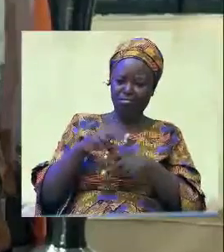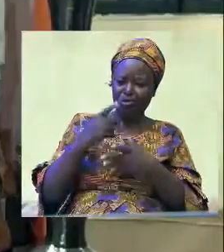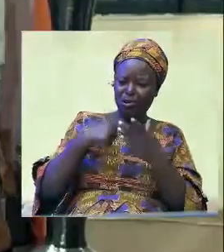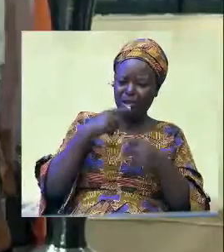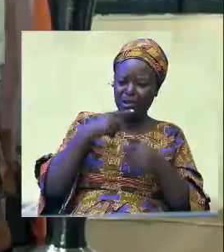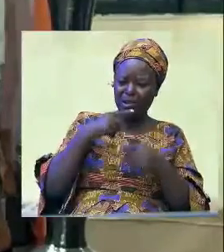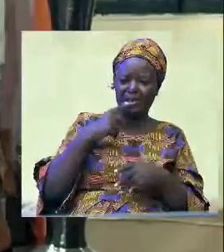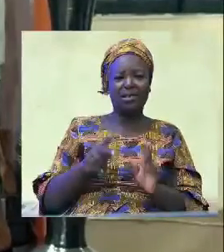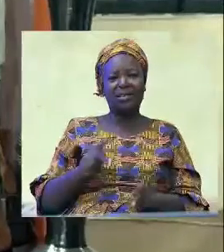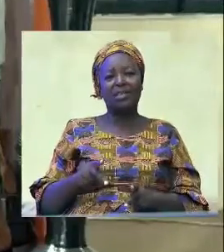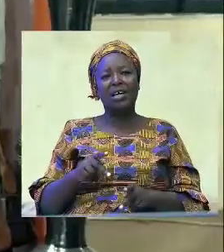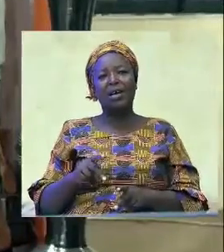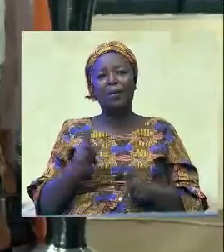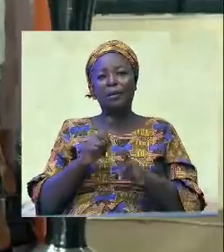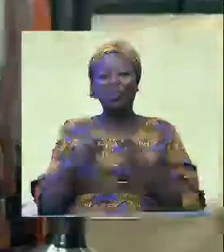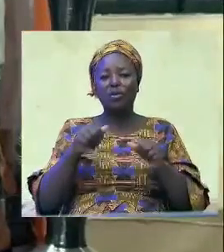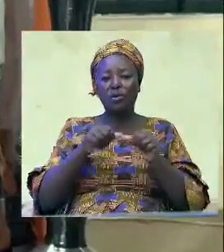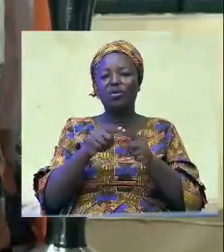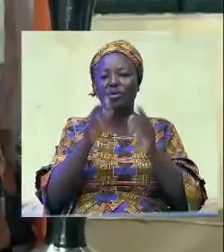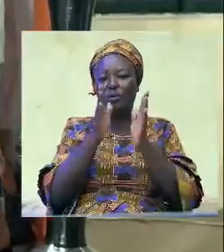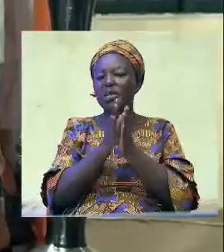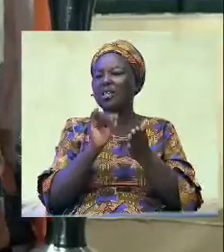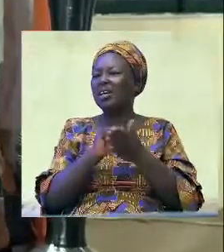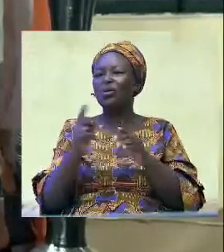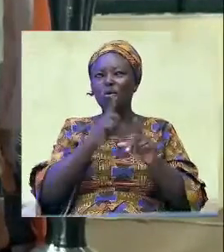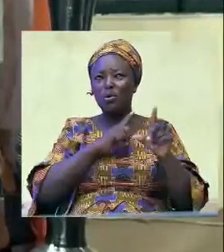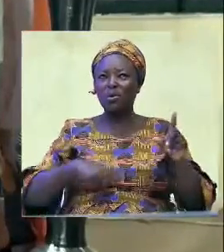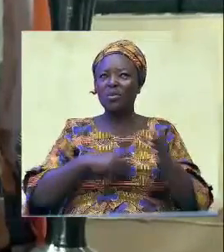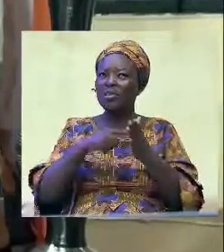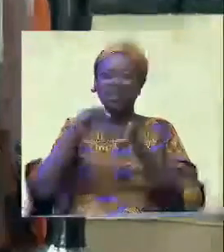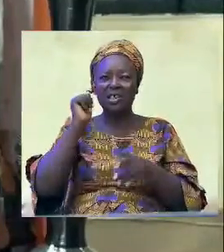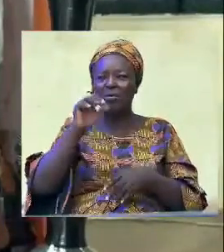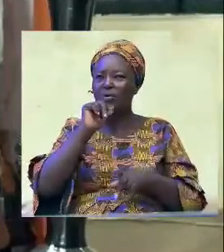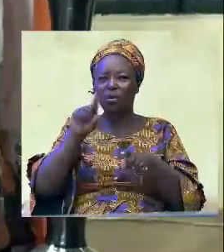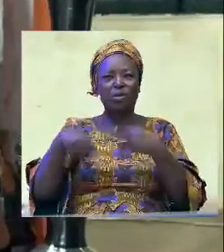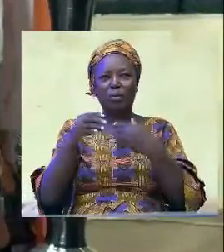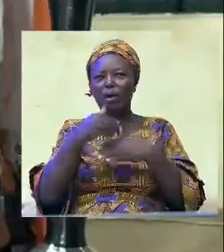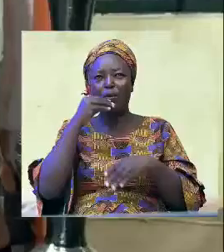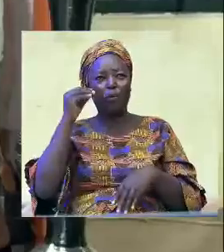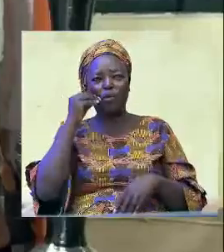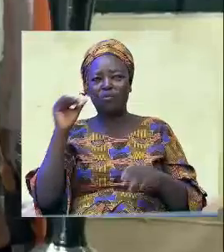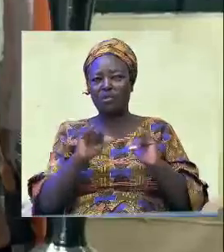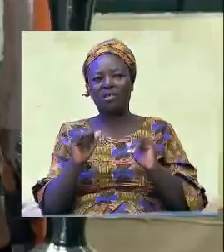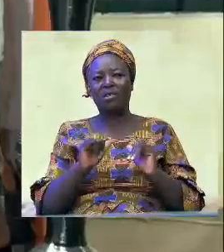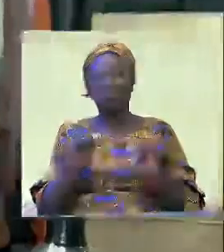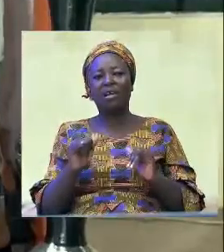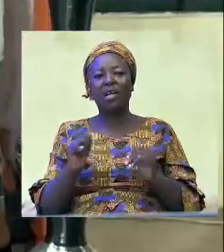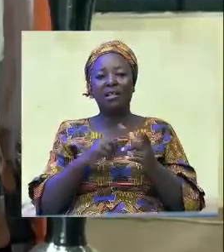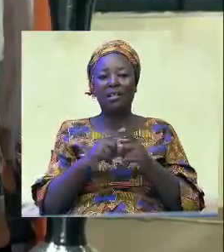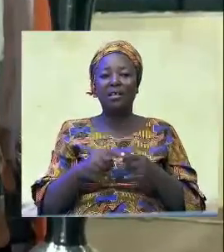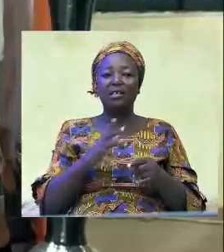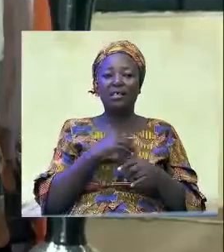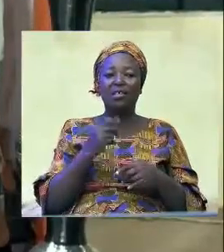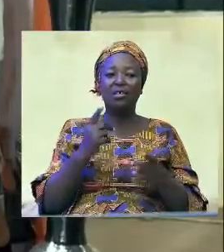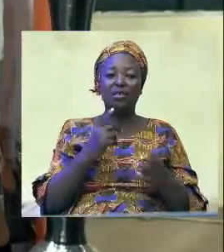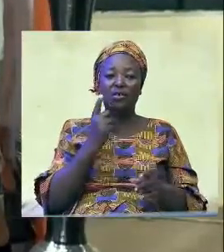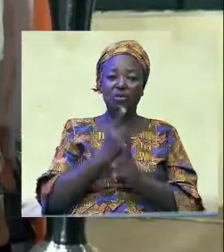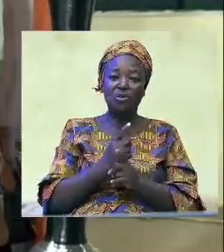Children was all over her, looking at her. We were praying. I said, God, this girl will never go back here the same.